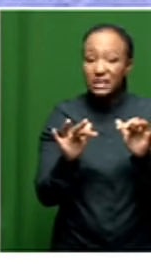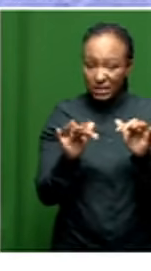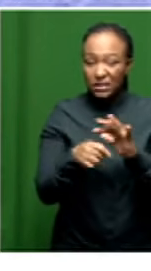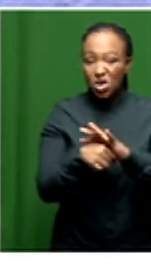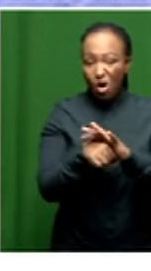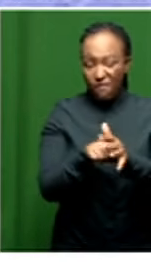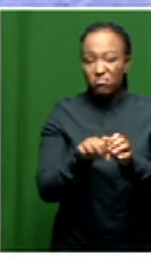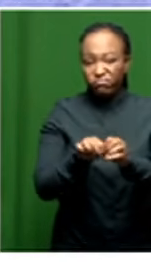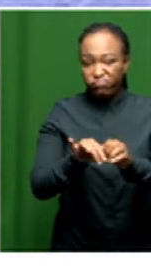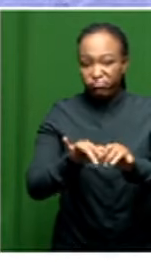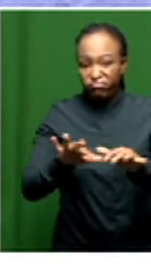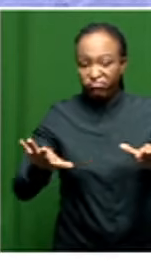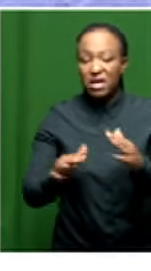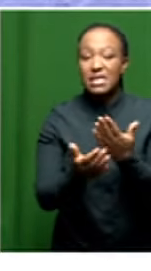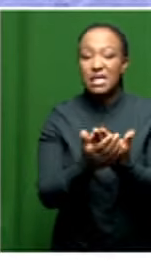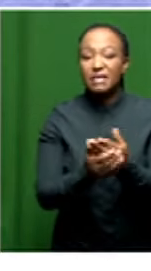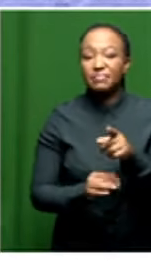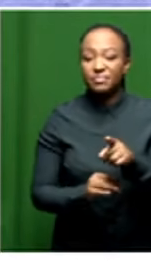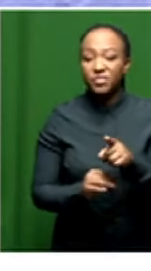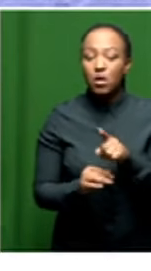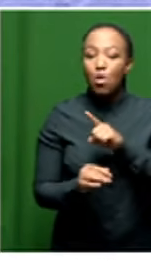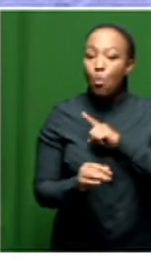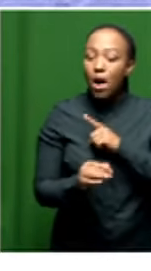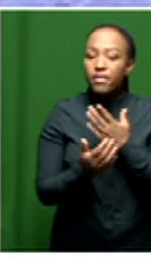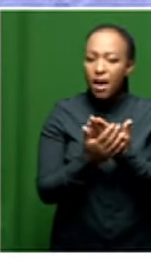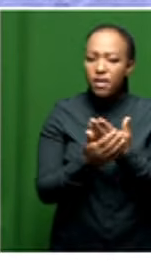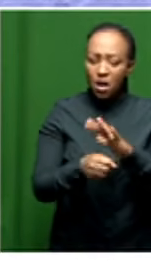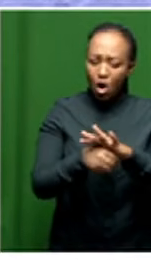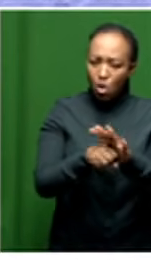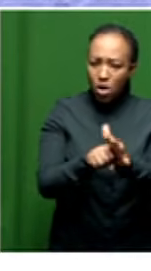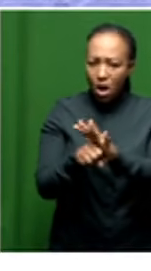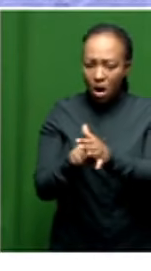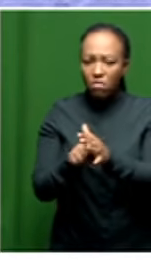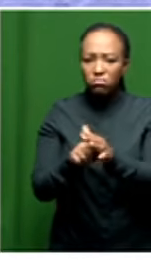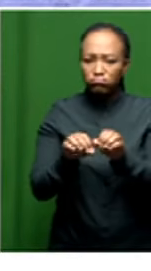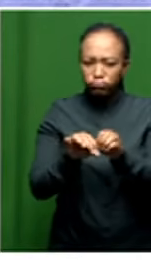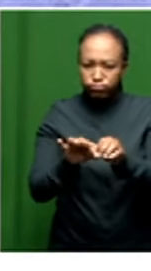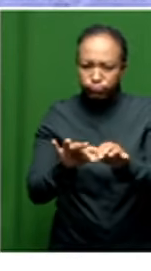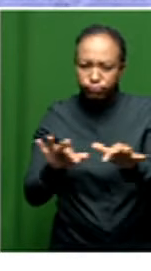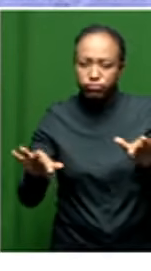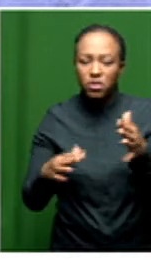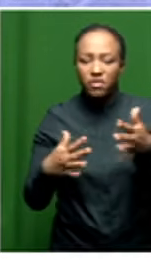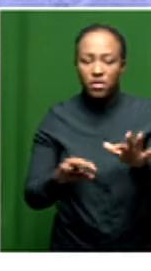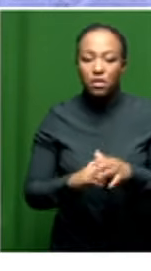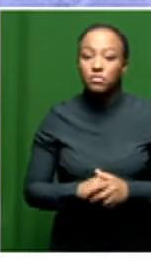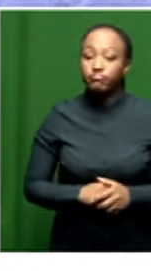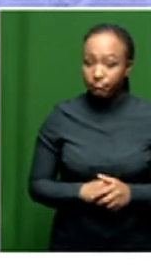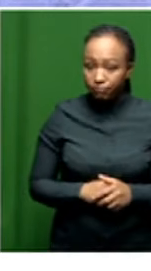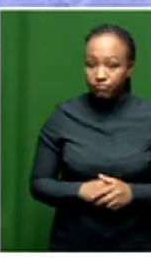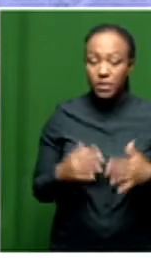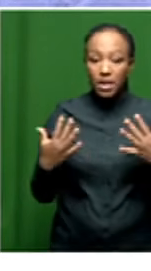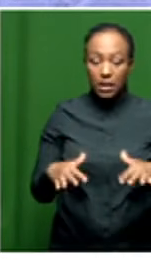also result in upswings in terms of the number of cases that we are likely to be getting. So it's very critical at this